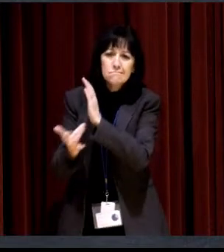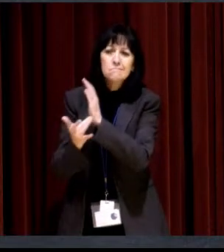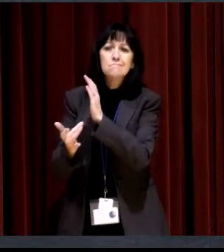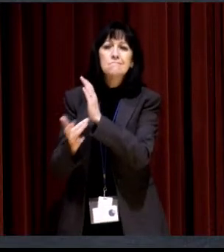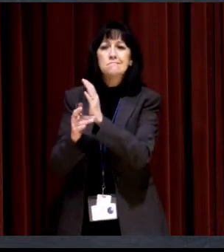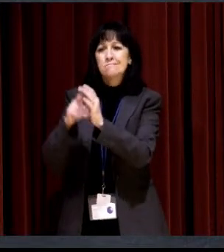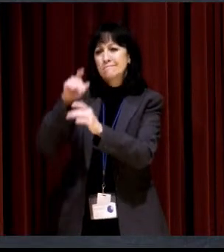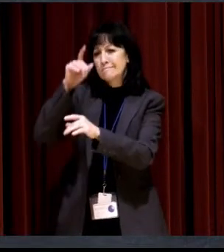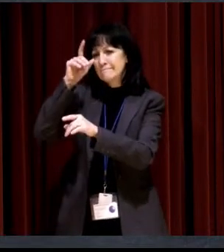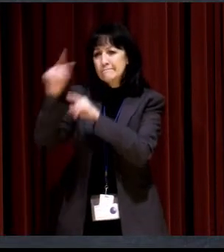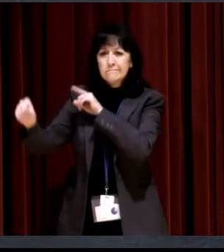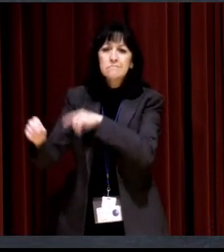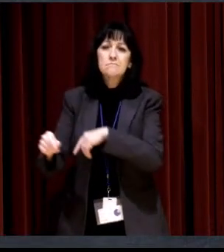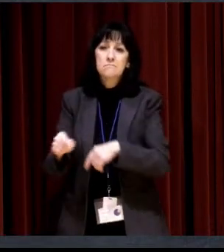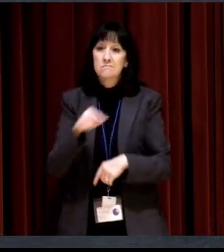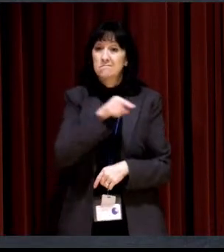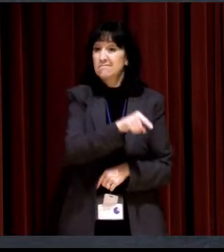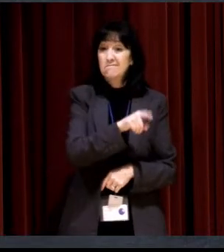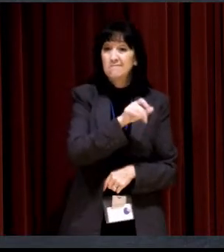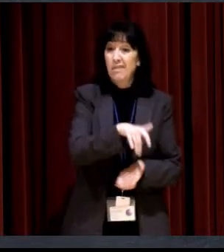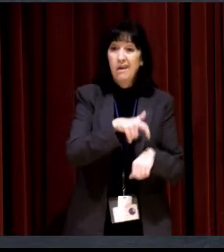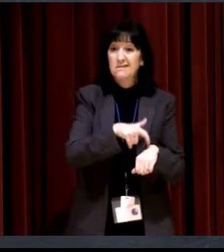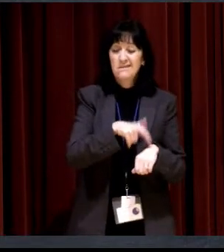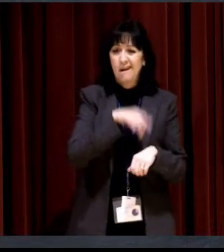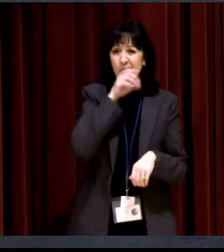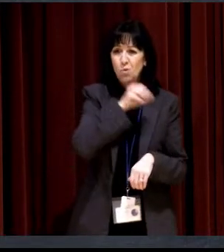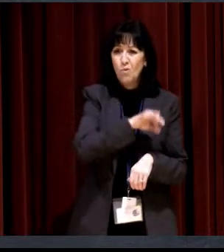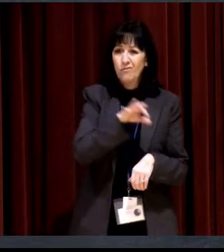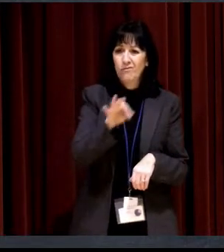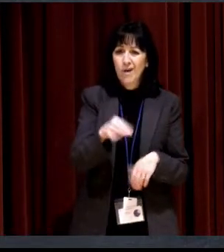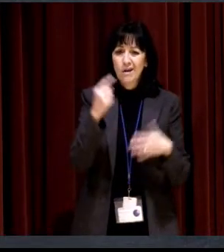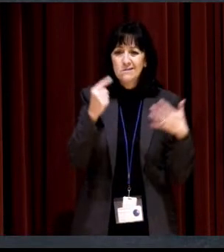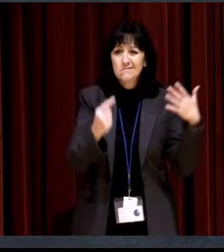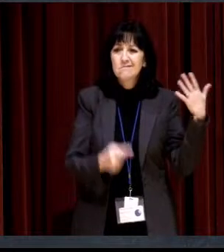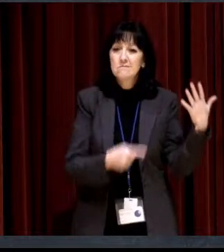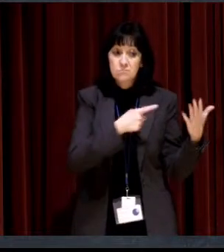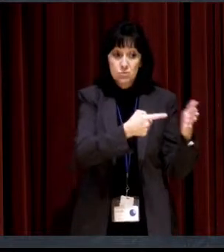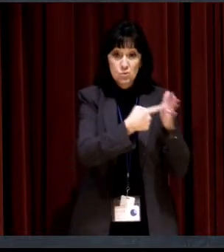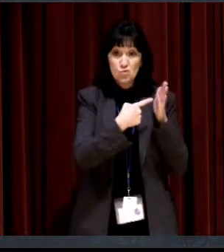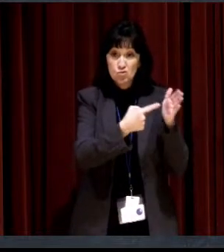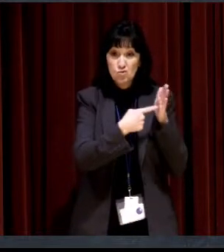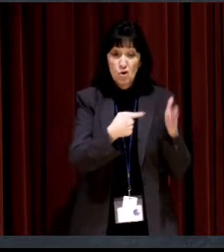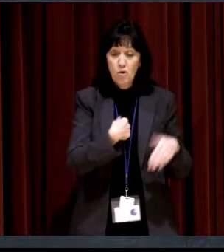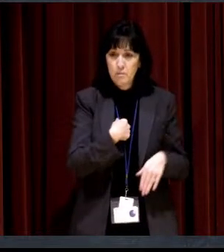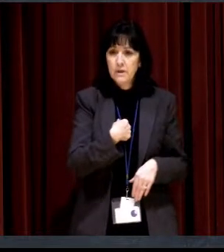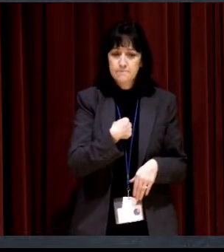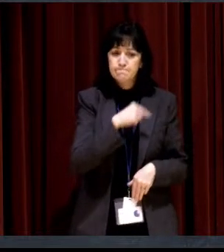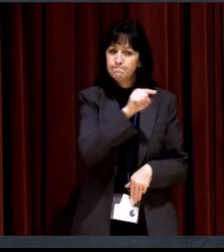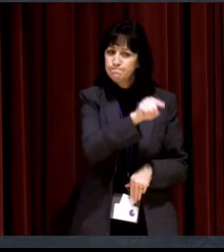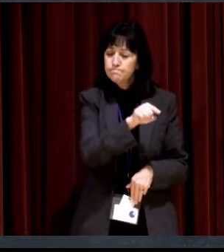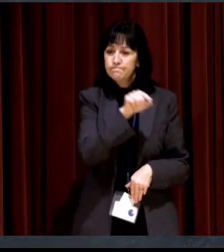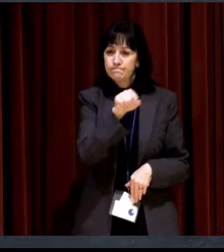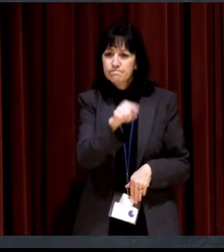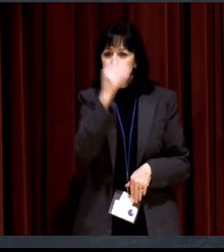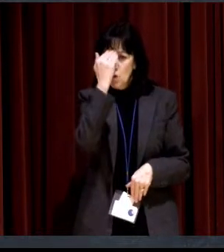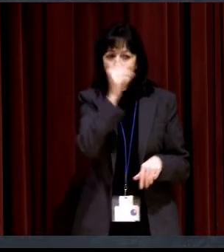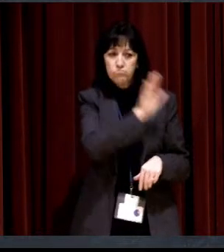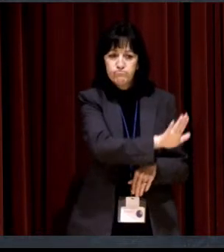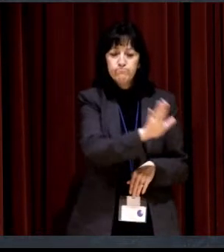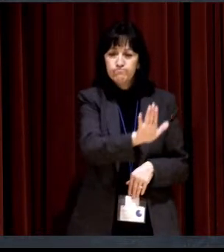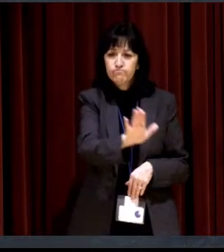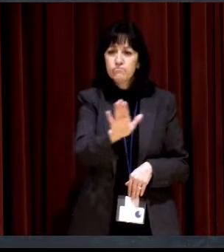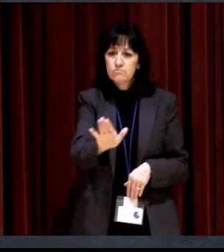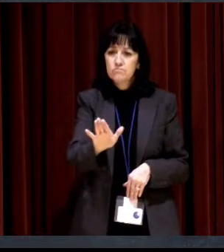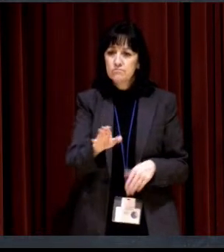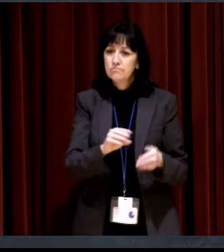schools like that. I mentioned the Seaford schools that we've been into recently. And so we know that it can